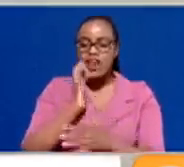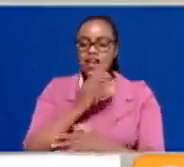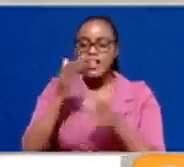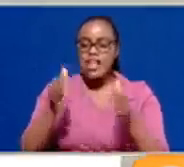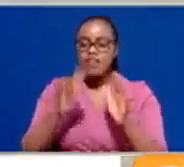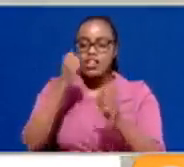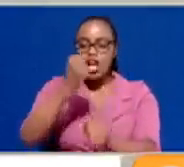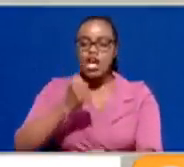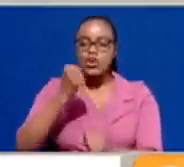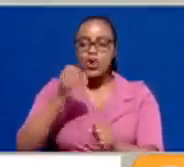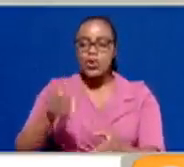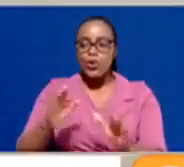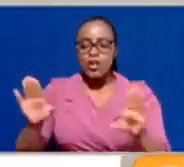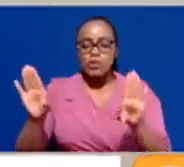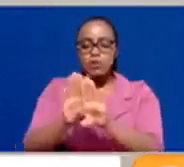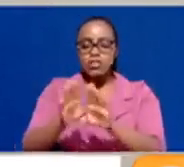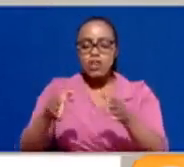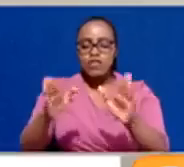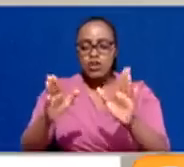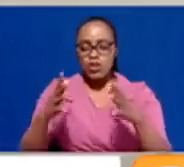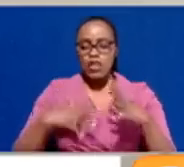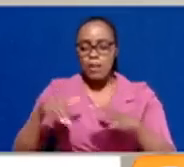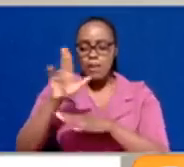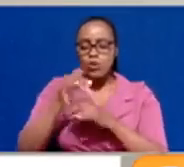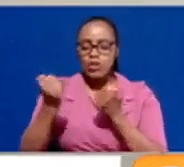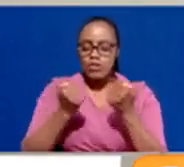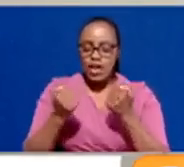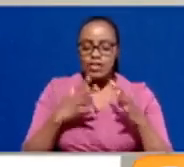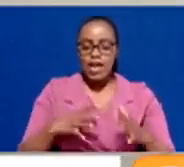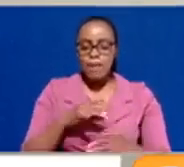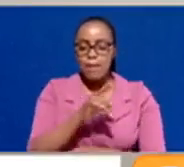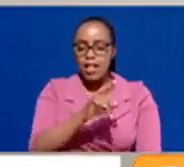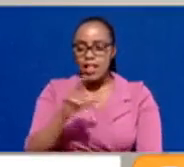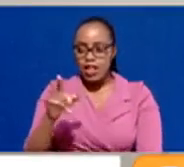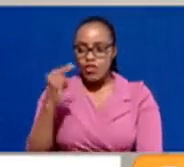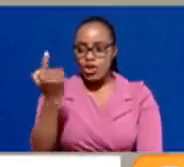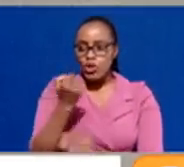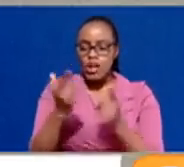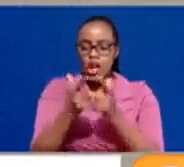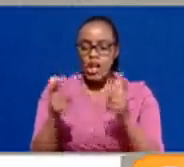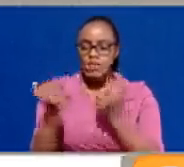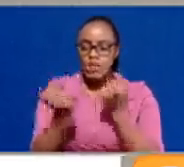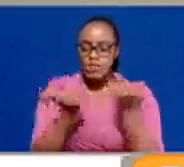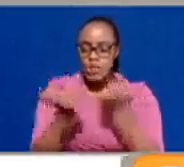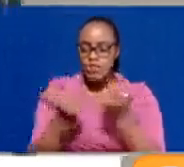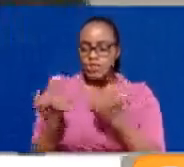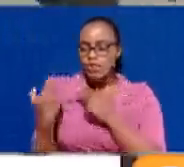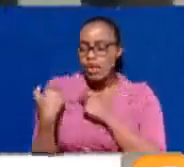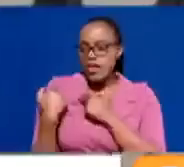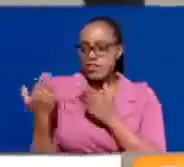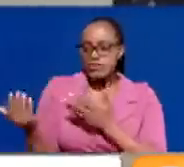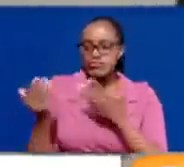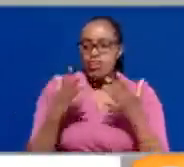Avenue and Ngong Road closing the road to motorists and members of the public and only allowing vehicles carrying